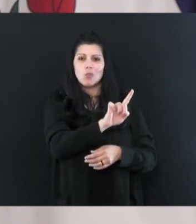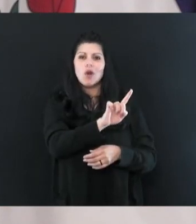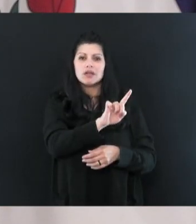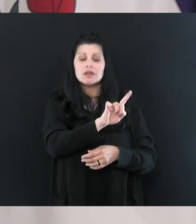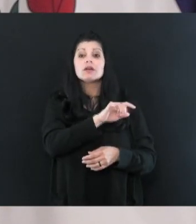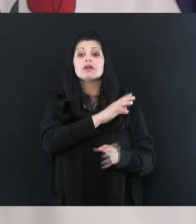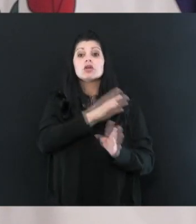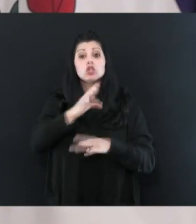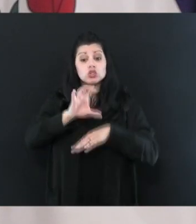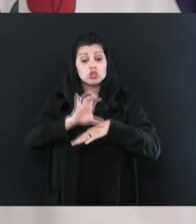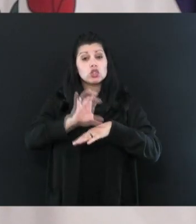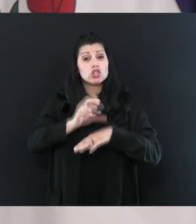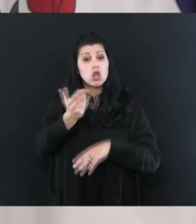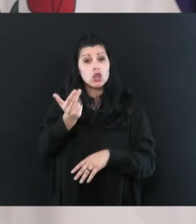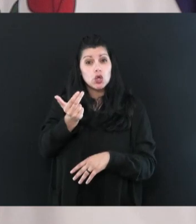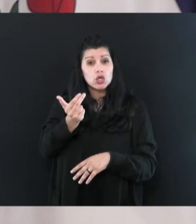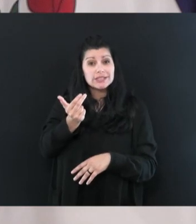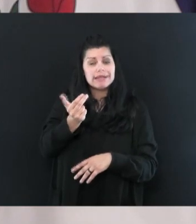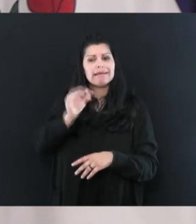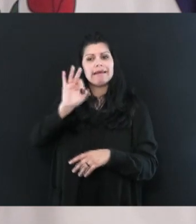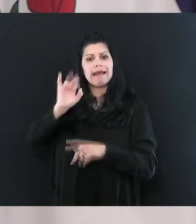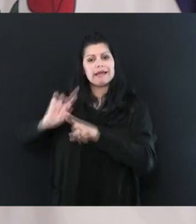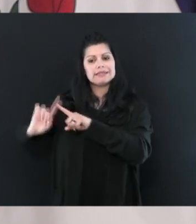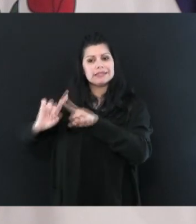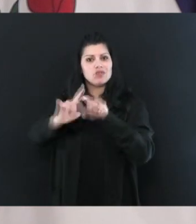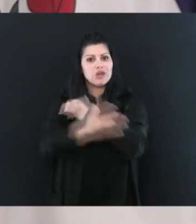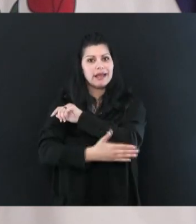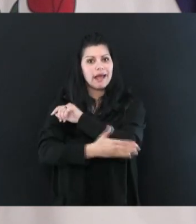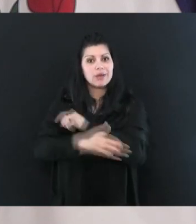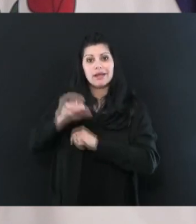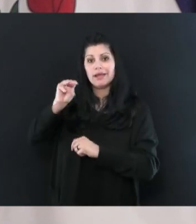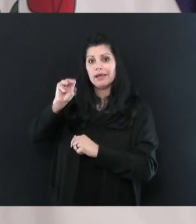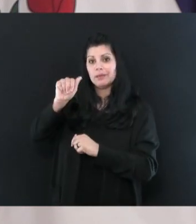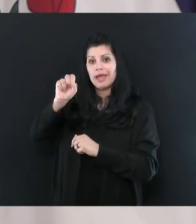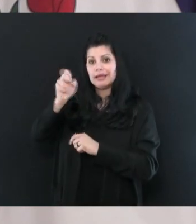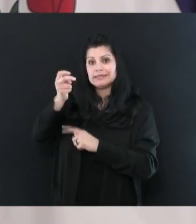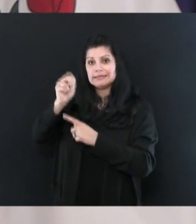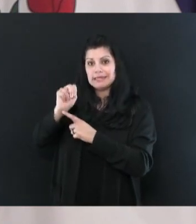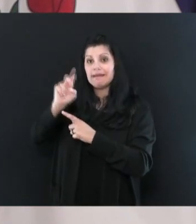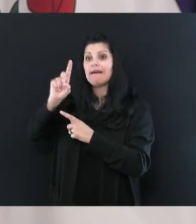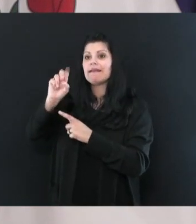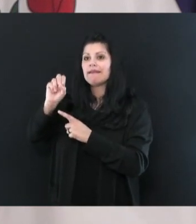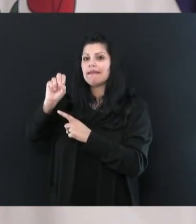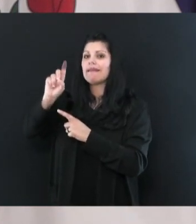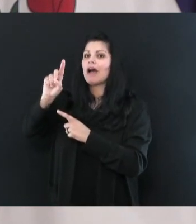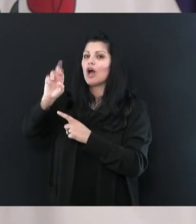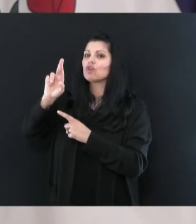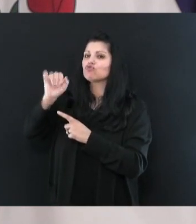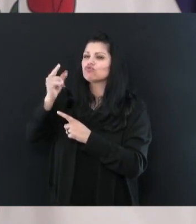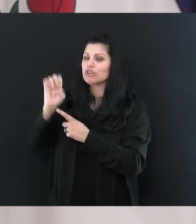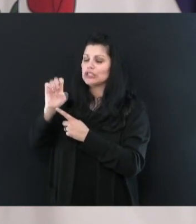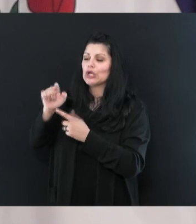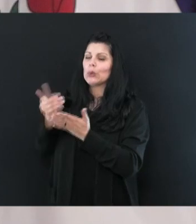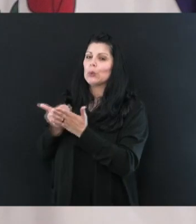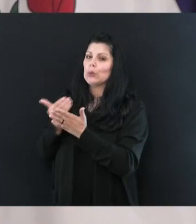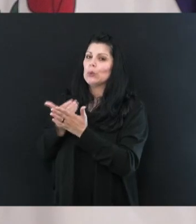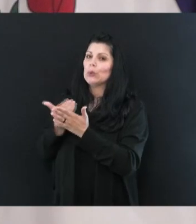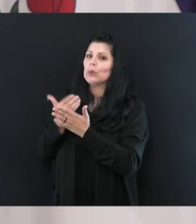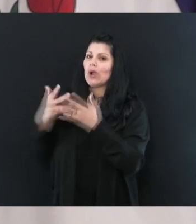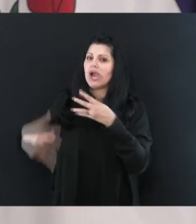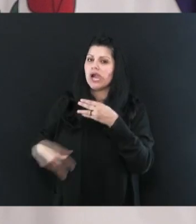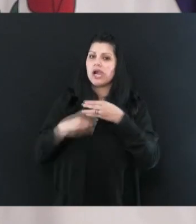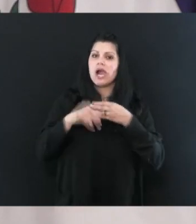our churches in 9 counties. Mason and Doddridge are new counties that have joined